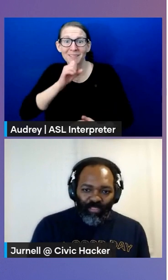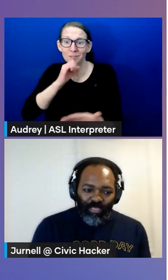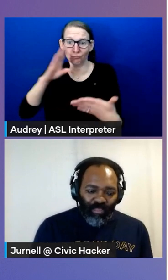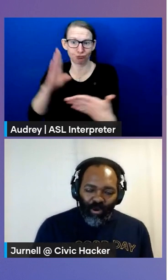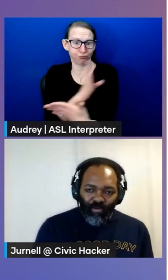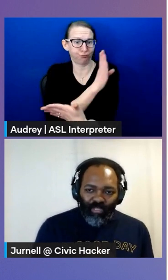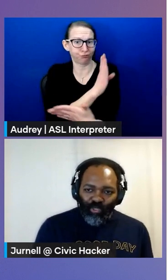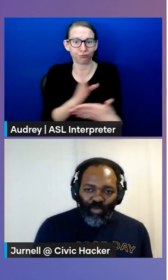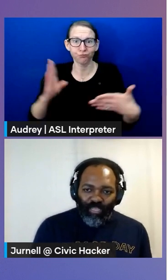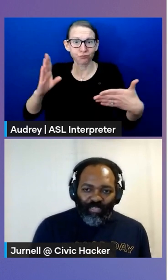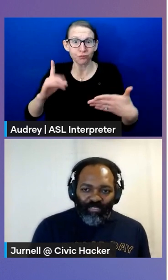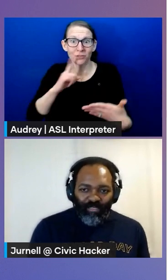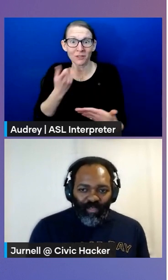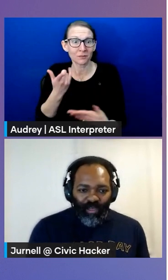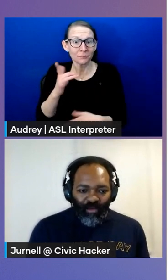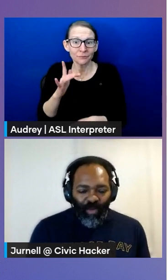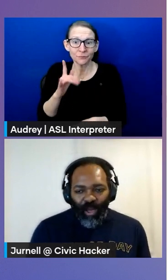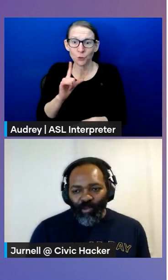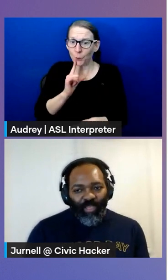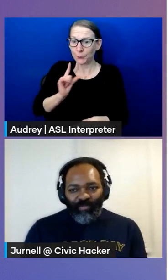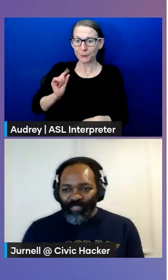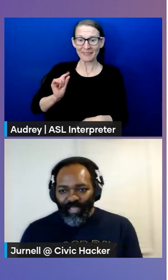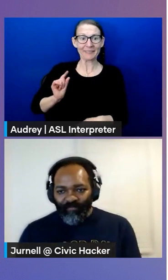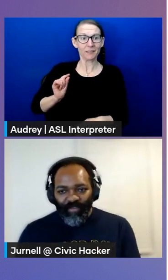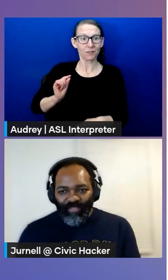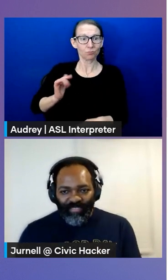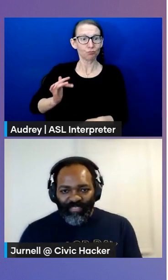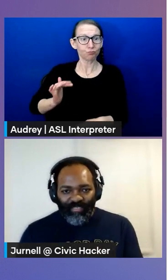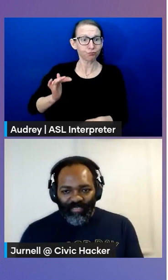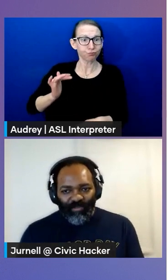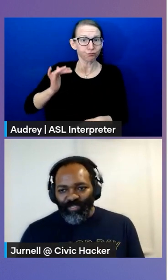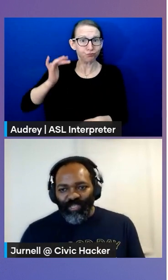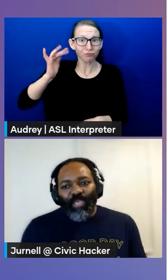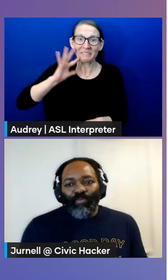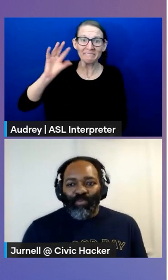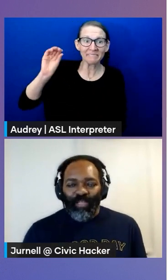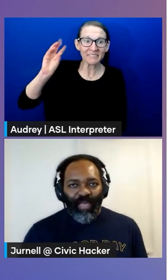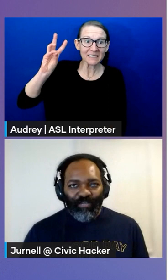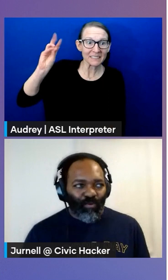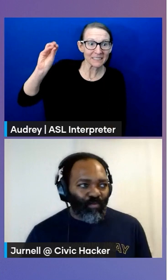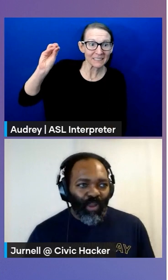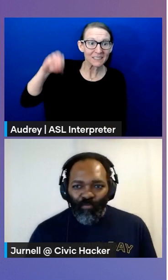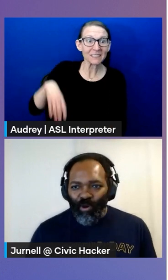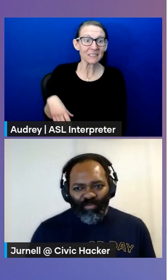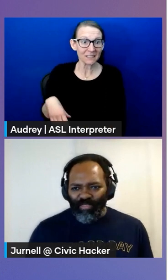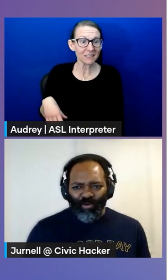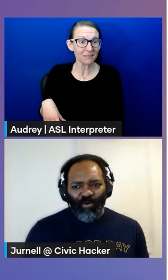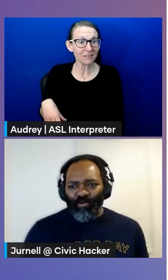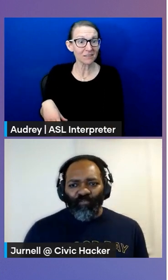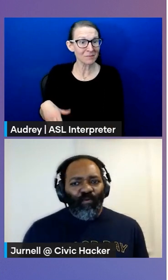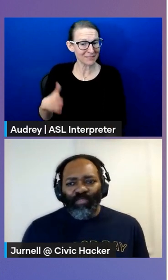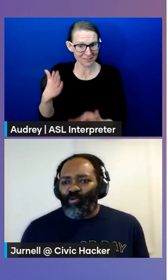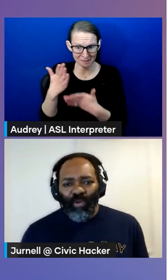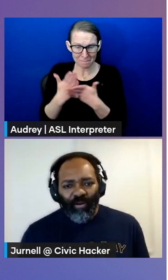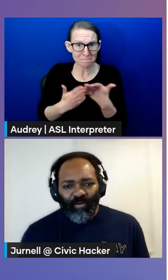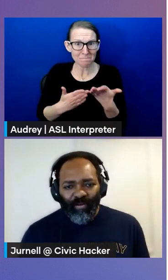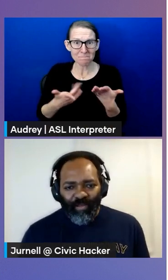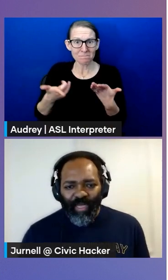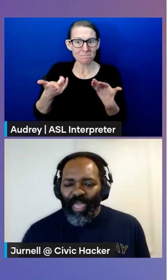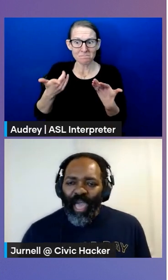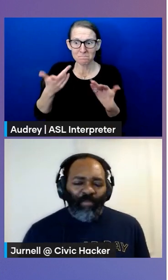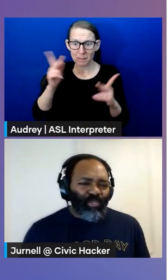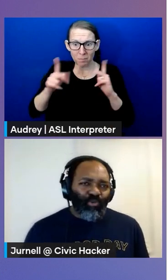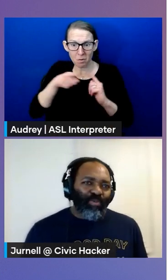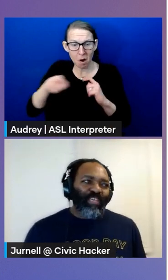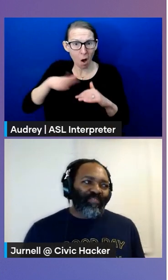from the early 20s all the way up to 50s and 60s. So some people in the classroom were on their third or fourth career,